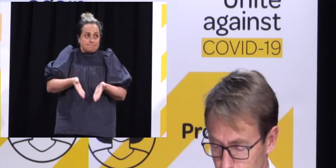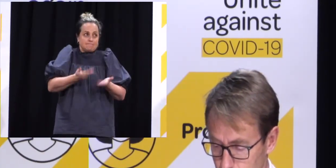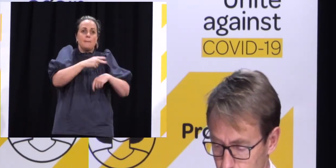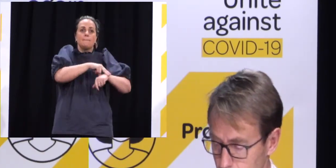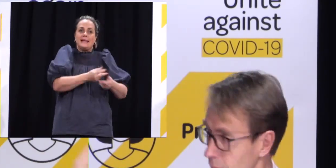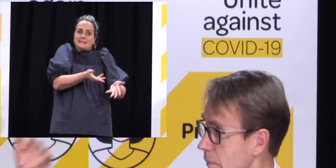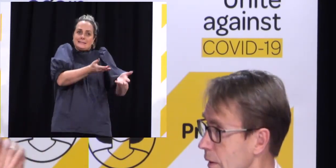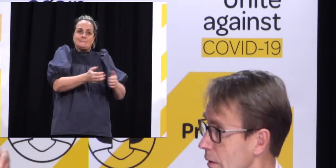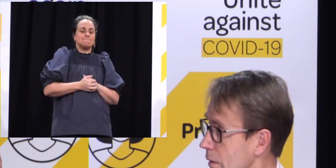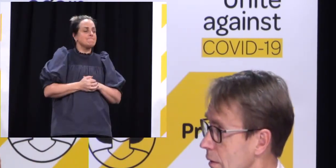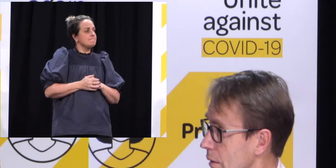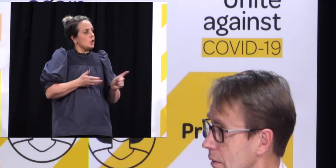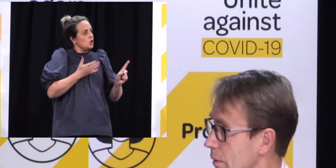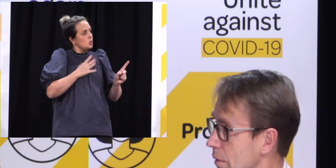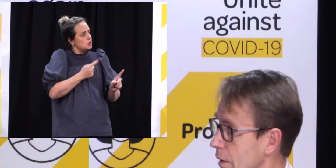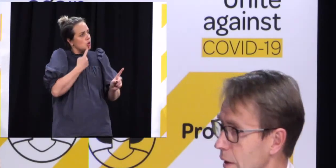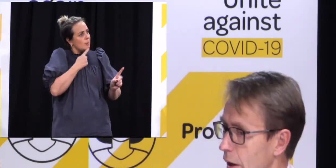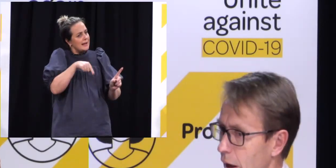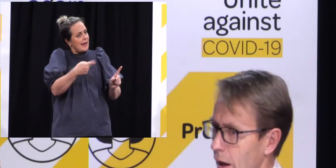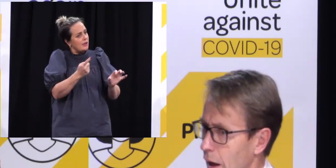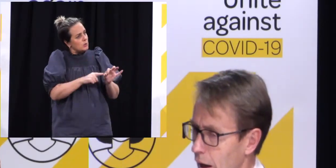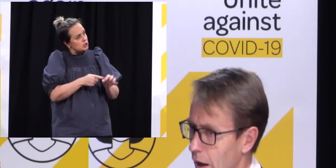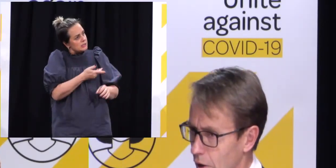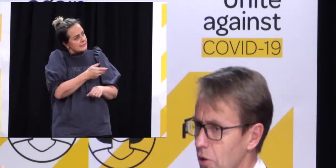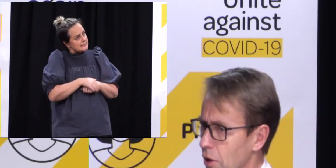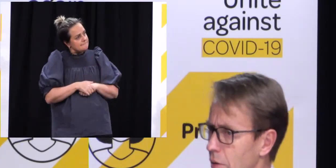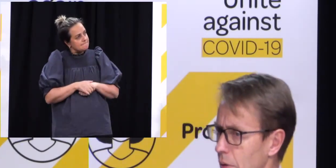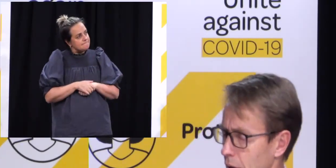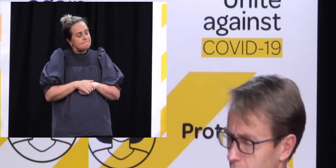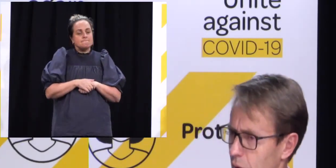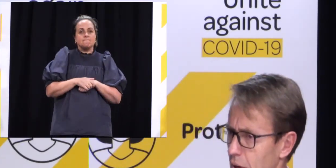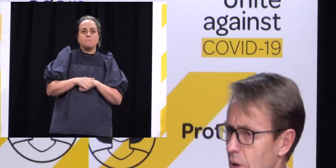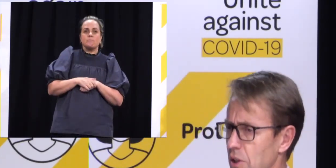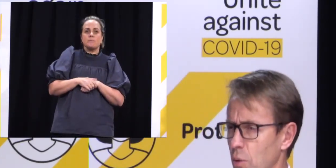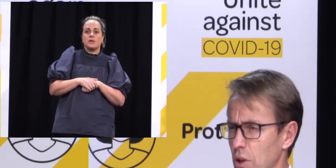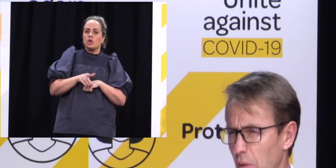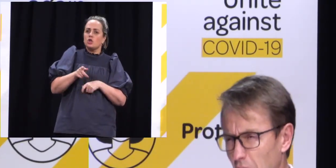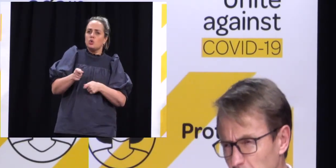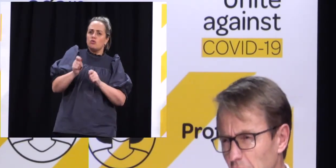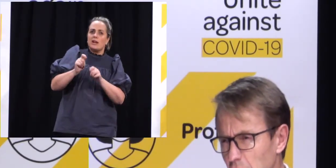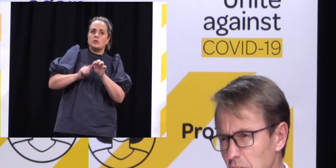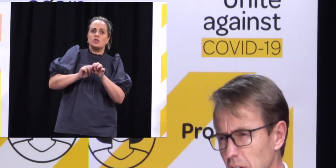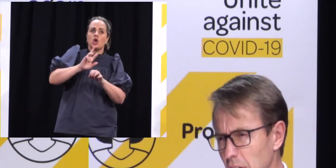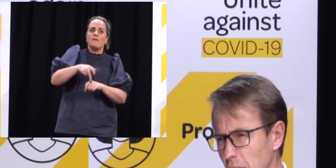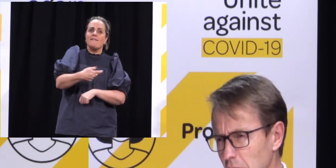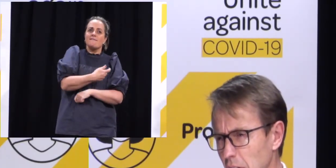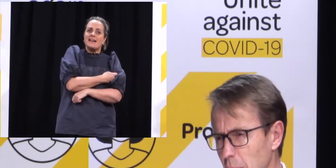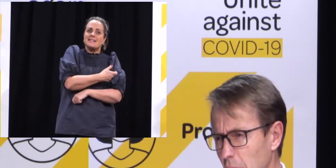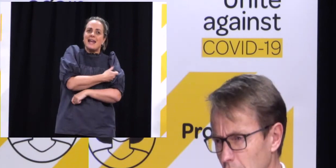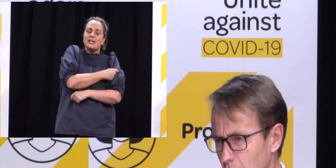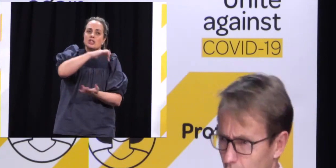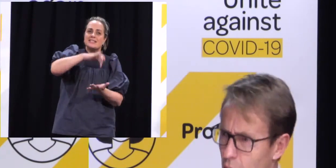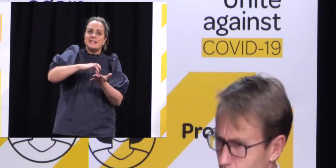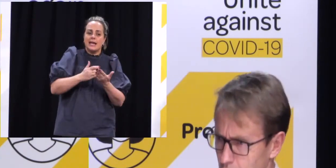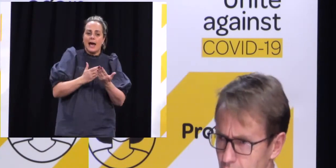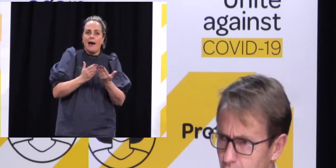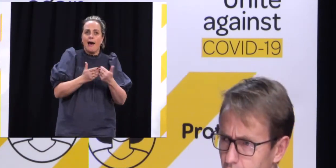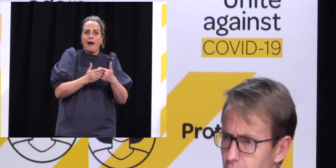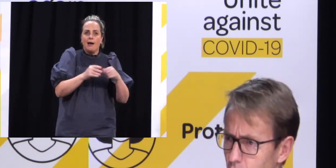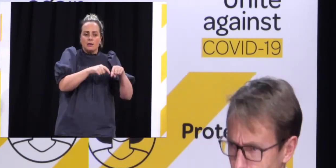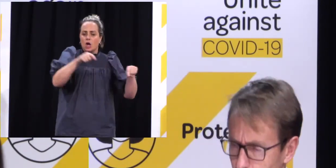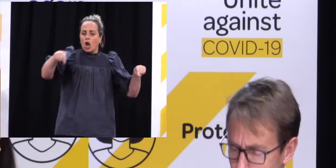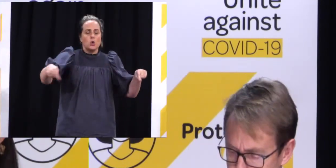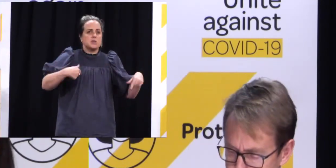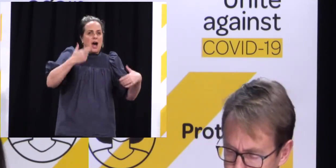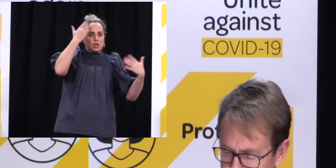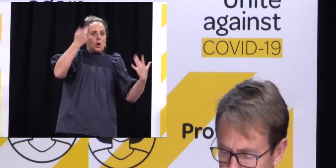them. Did you want to comment on some of those other questions, Dr. Bloomfield? I don't know, you raised a question of a vaccination centre that's nearby. I'll look into that.